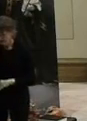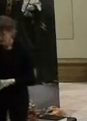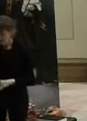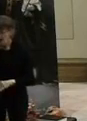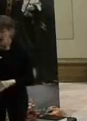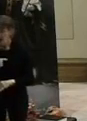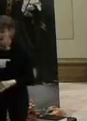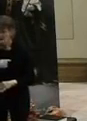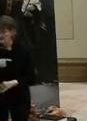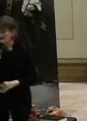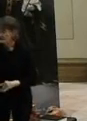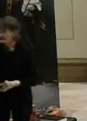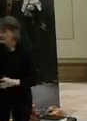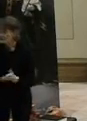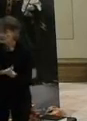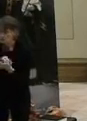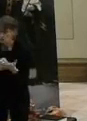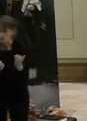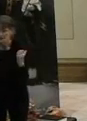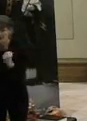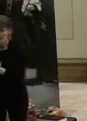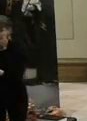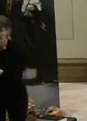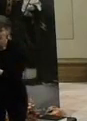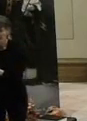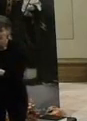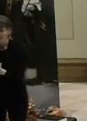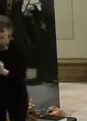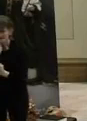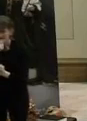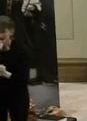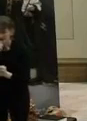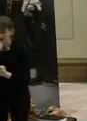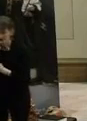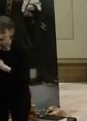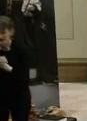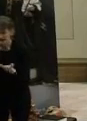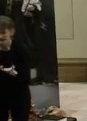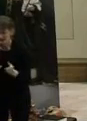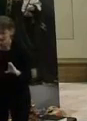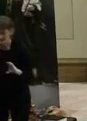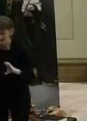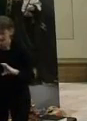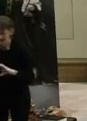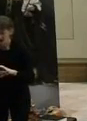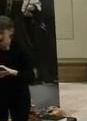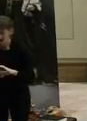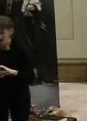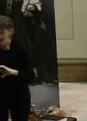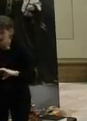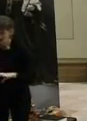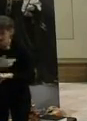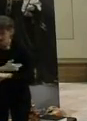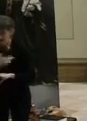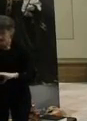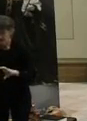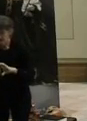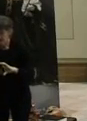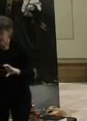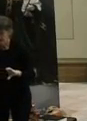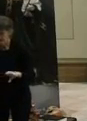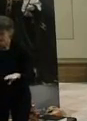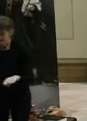For our sake he was crucified under Pontius Pilate. He suffered death and was buried, and rose again on the third